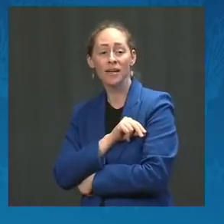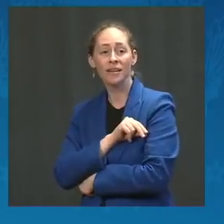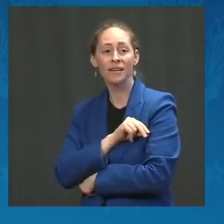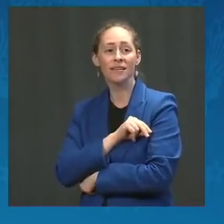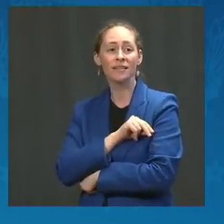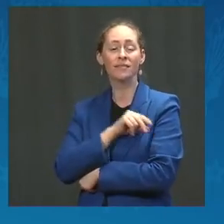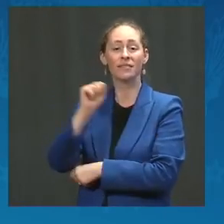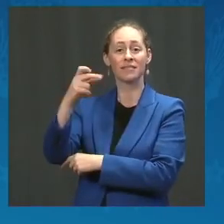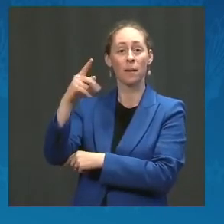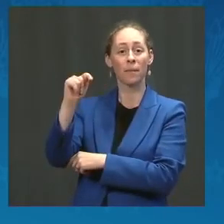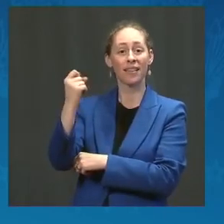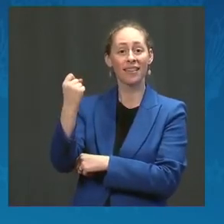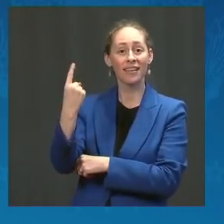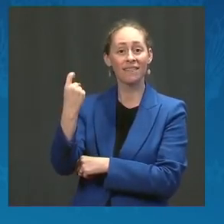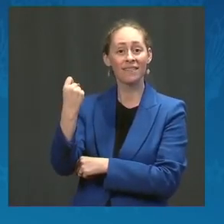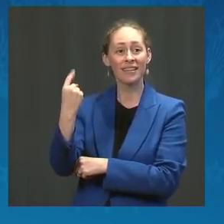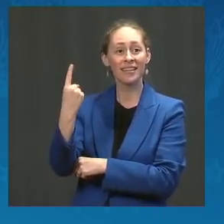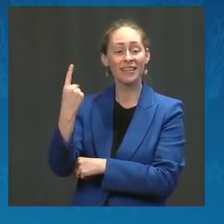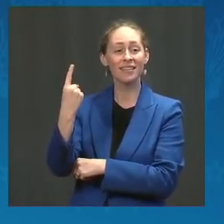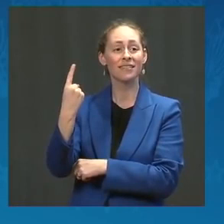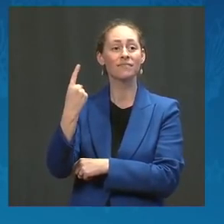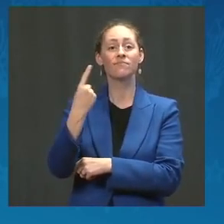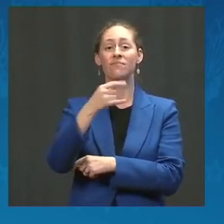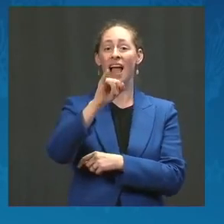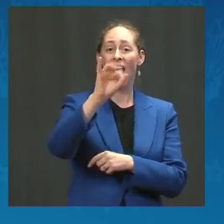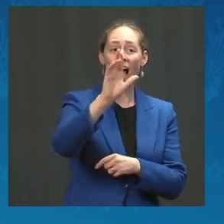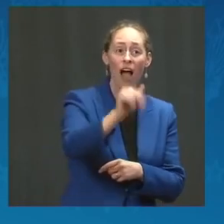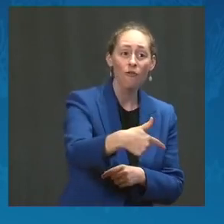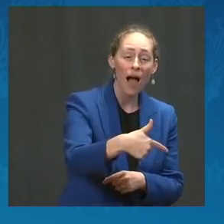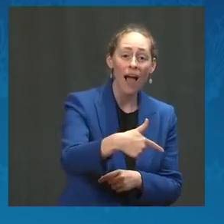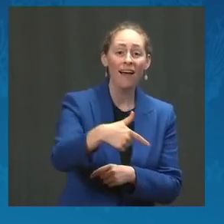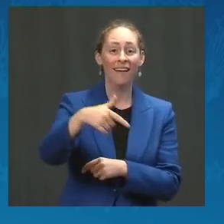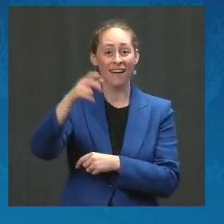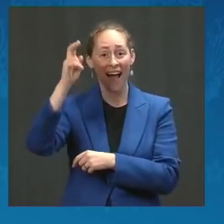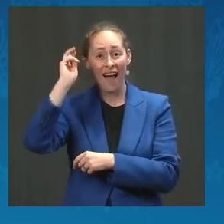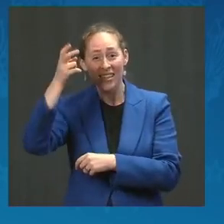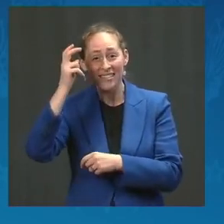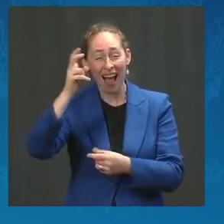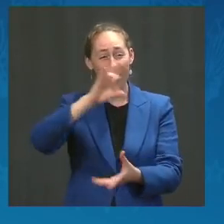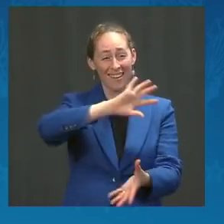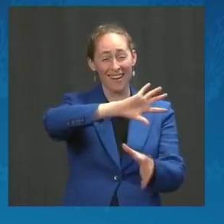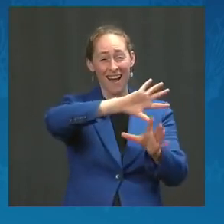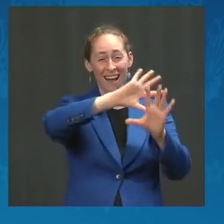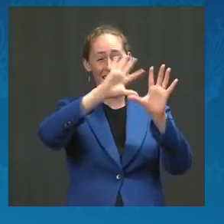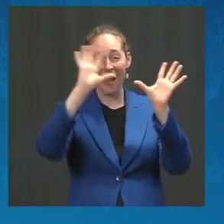9/11, Iraq, and Afghanistan wars combined.